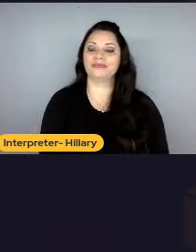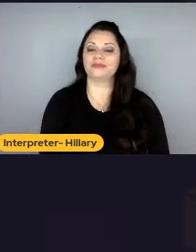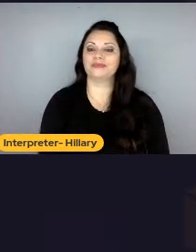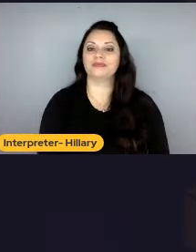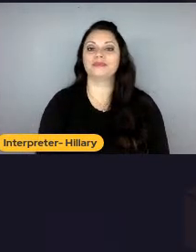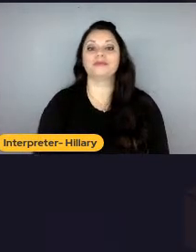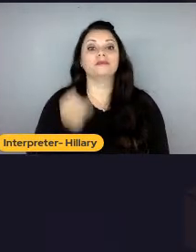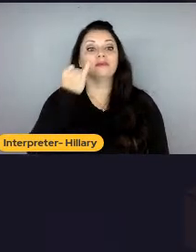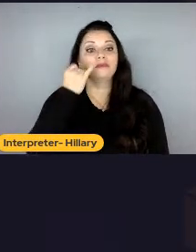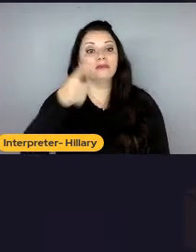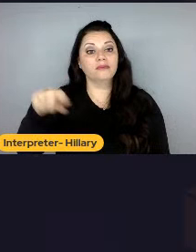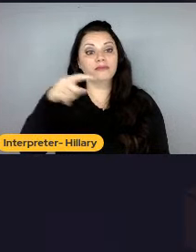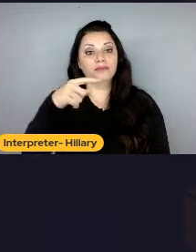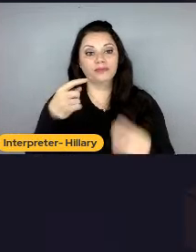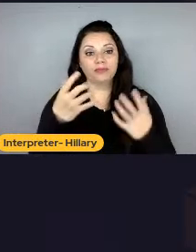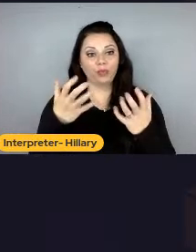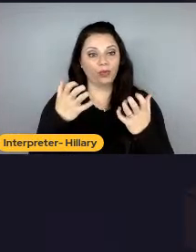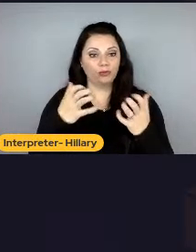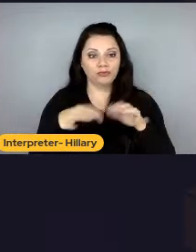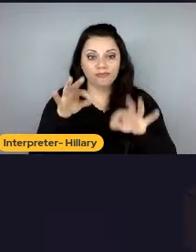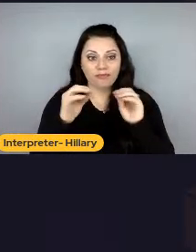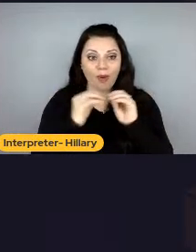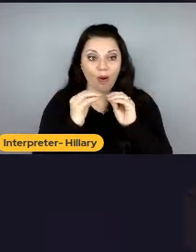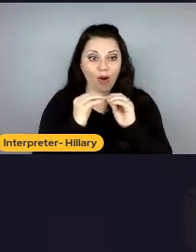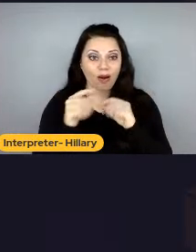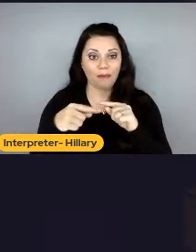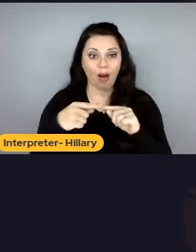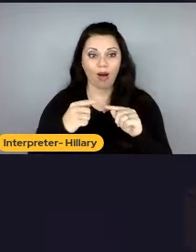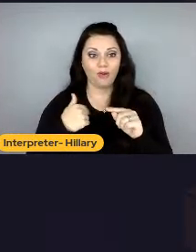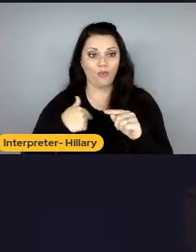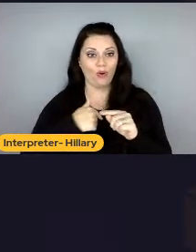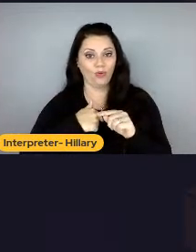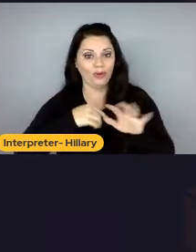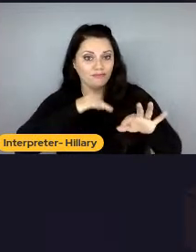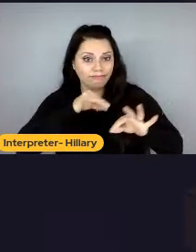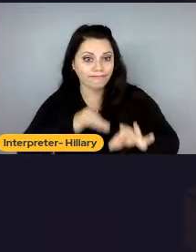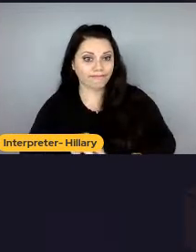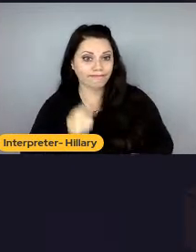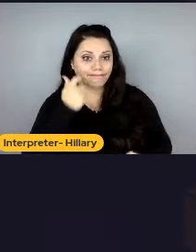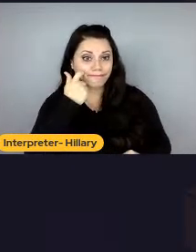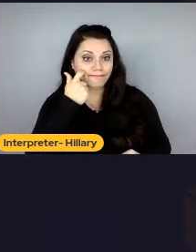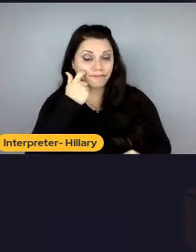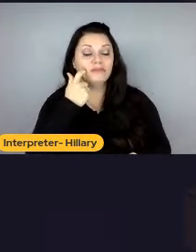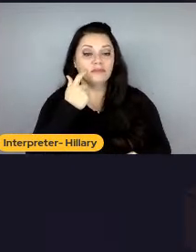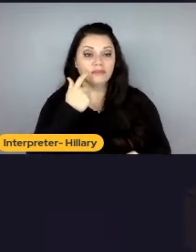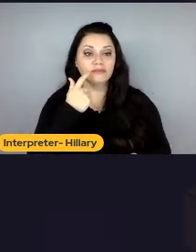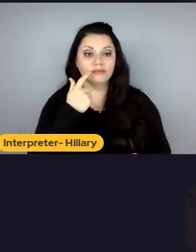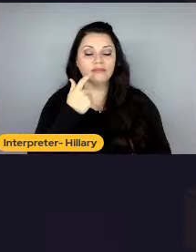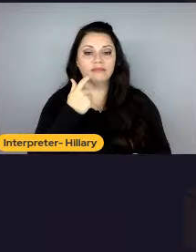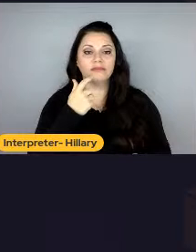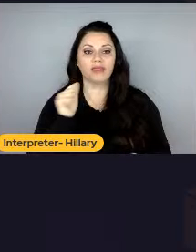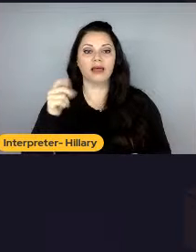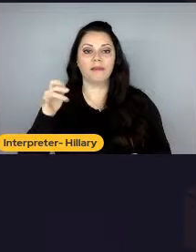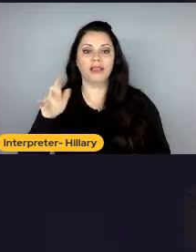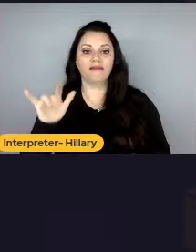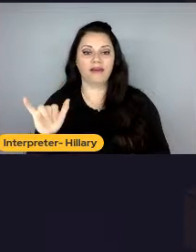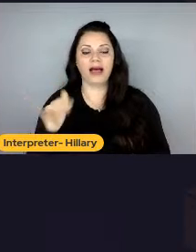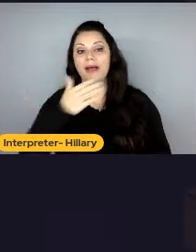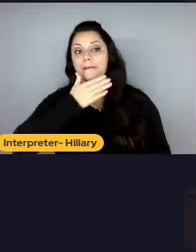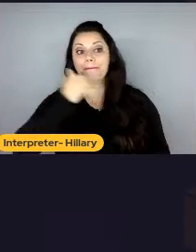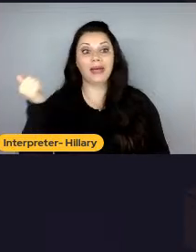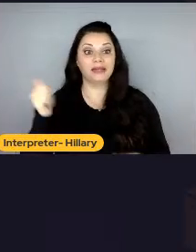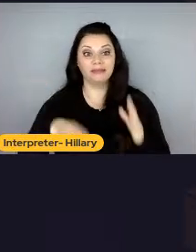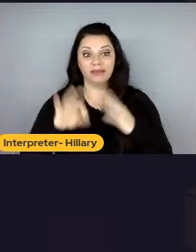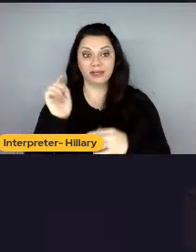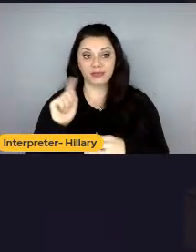If you would like to find out more about what we have covered today, for Amplify, the best place to